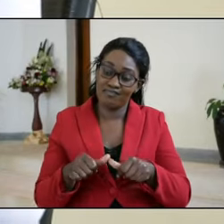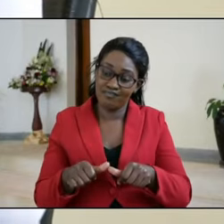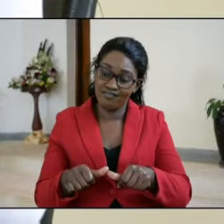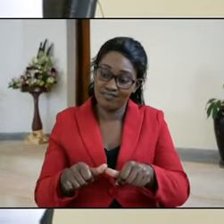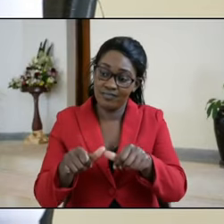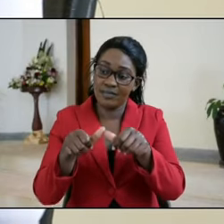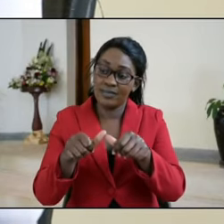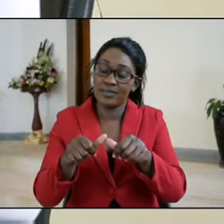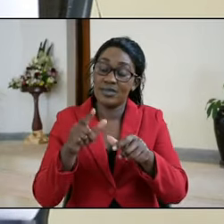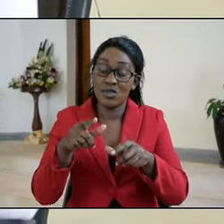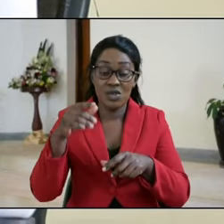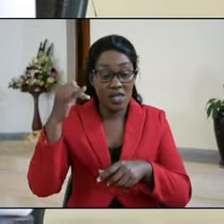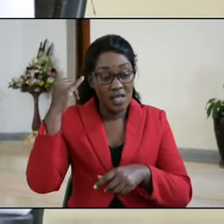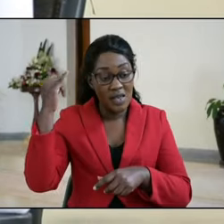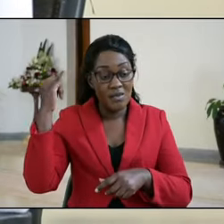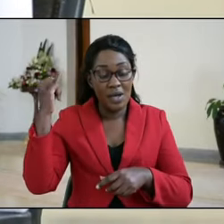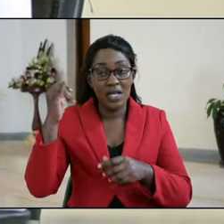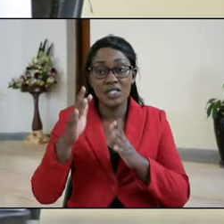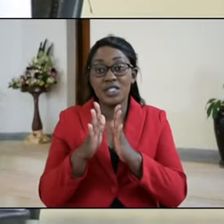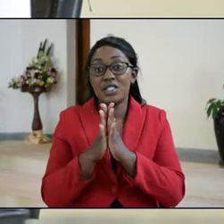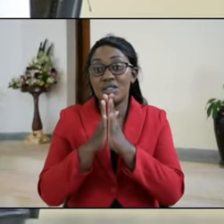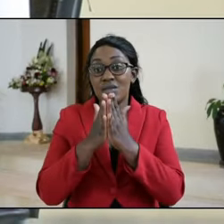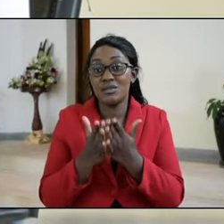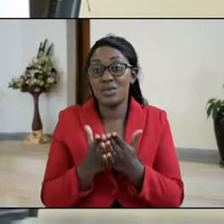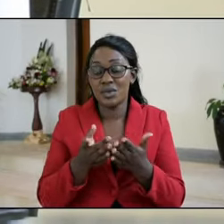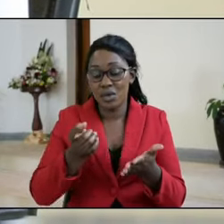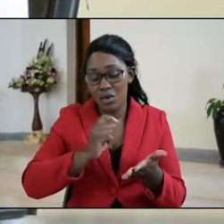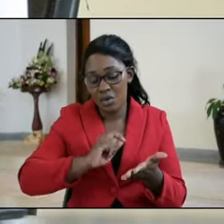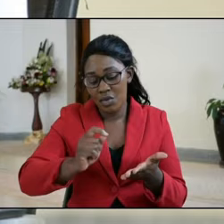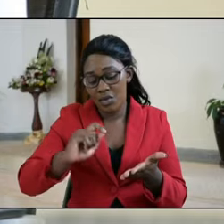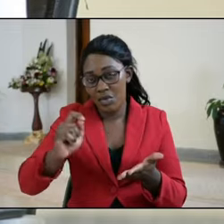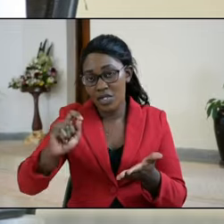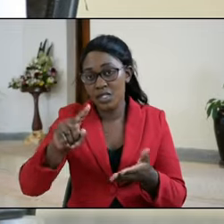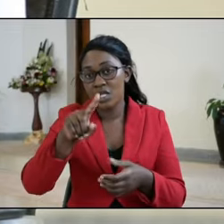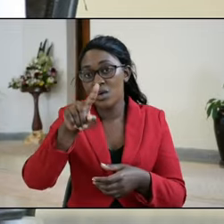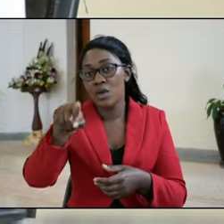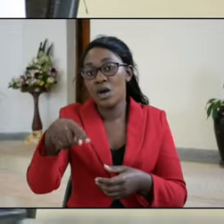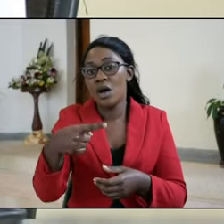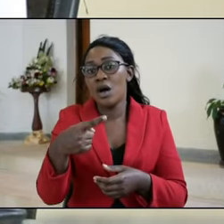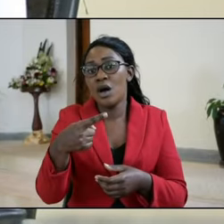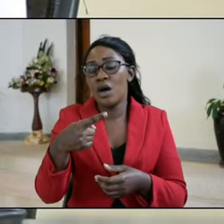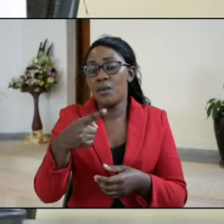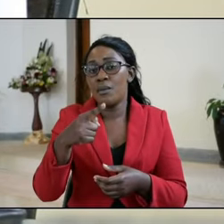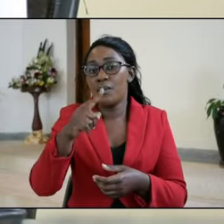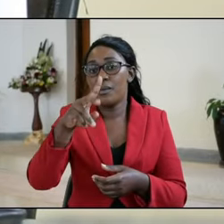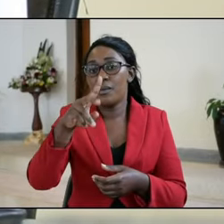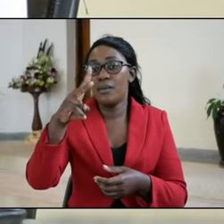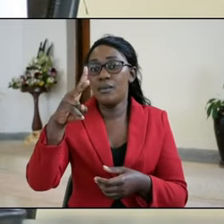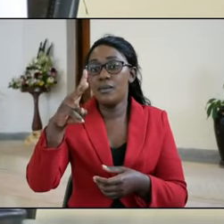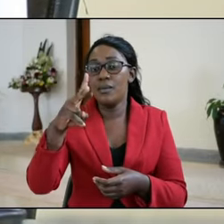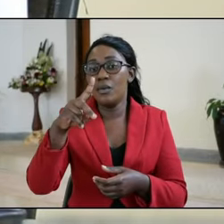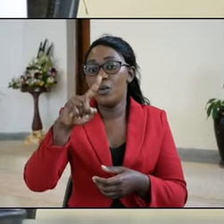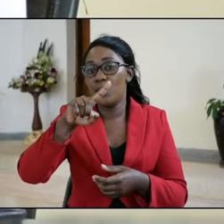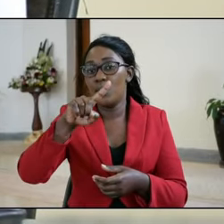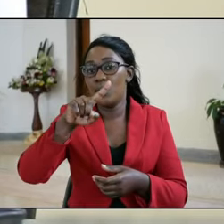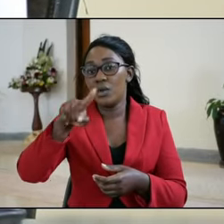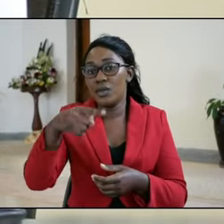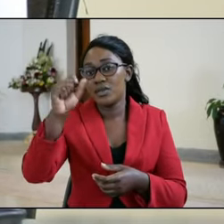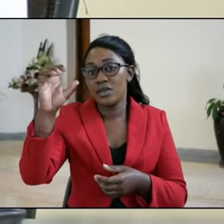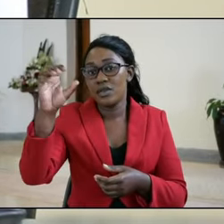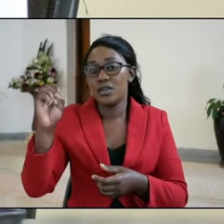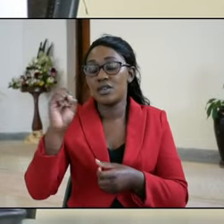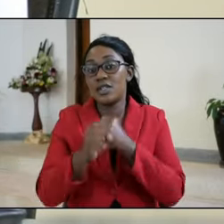You can imagine a book that has been written over a span of 1,500 years. That is a lot of